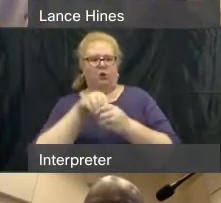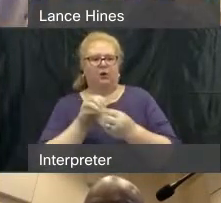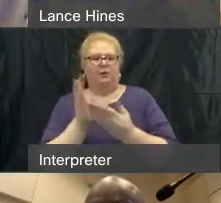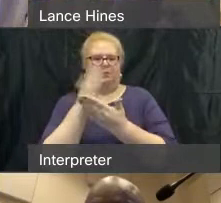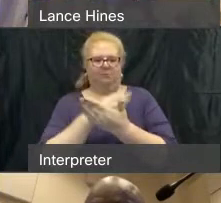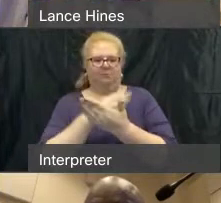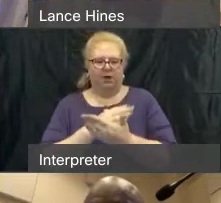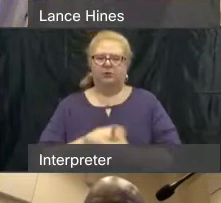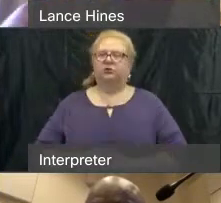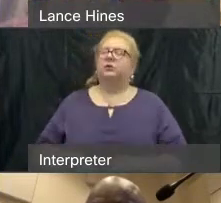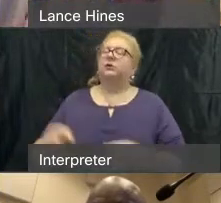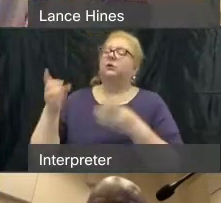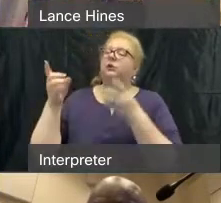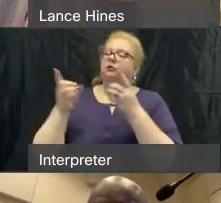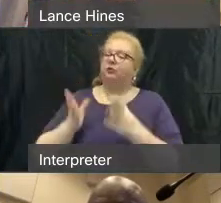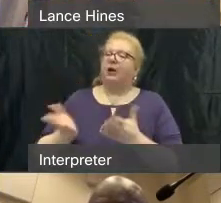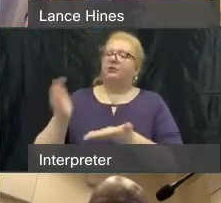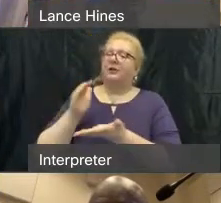Director Ed, again, I would,